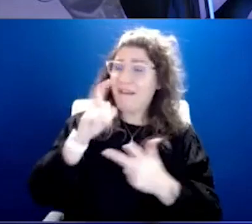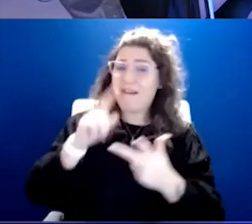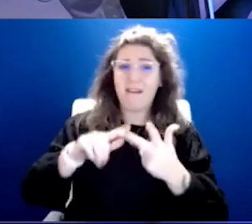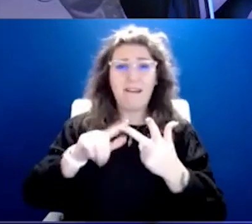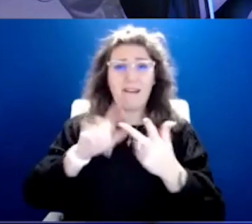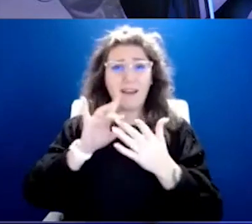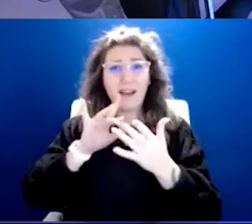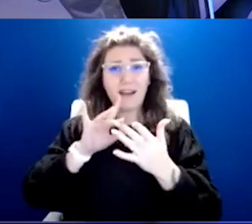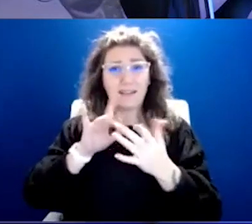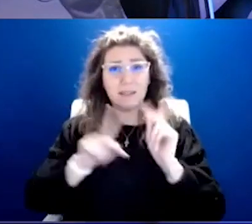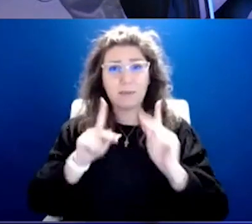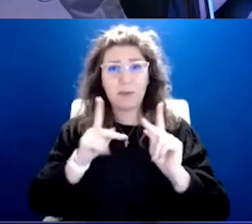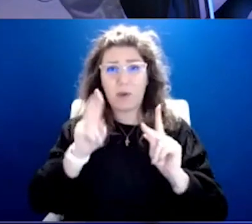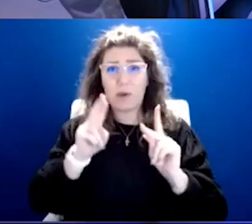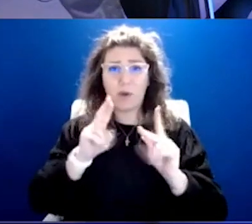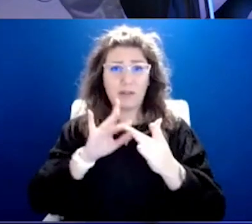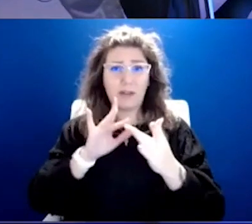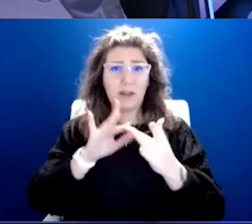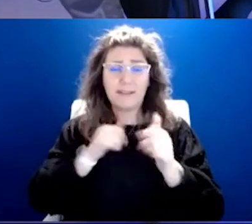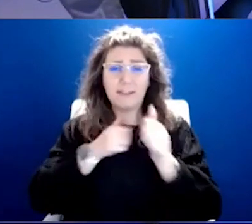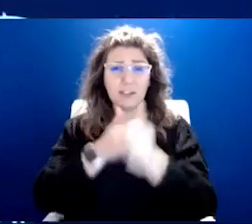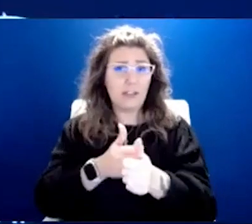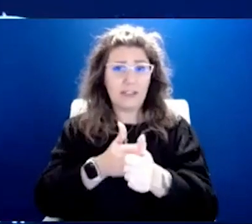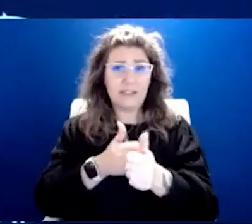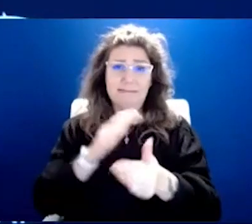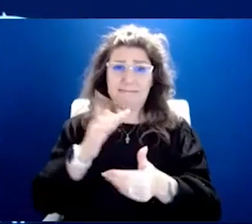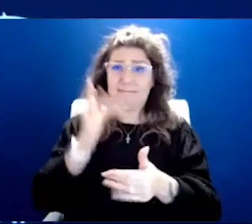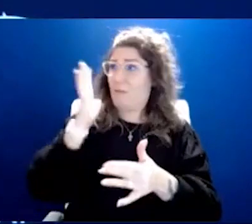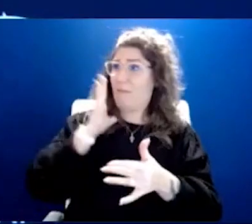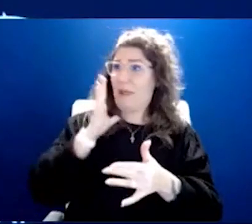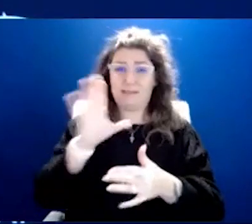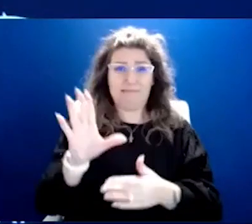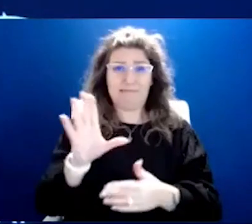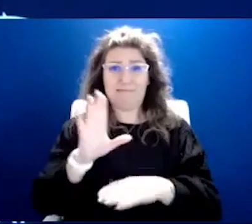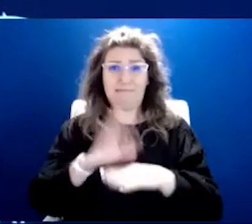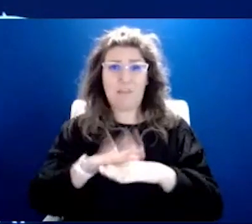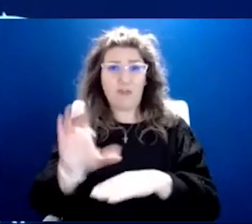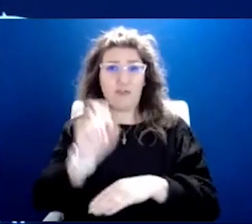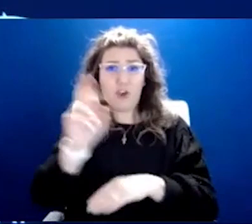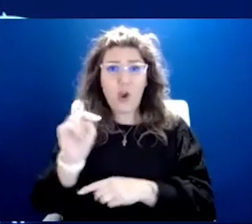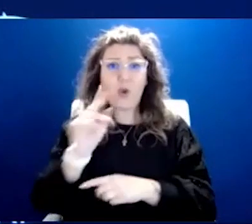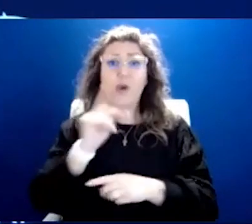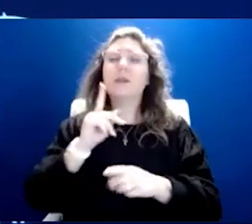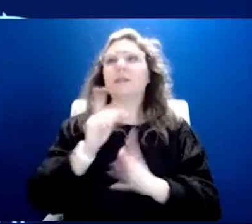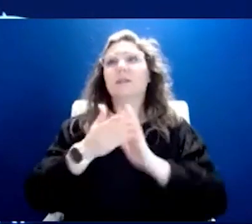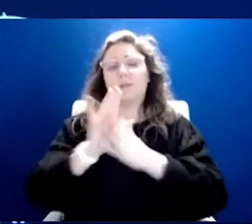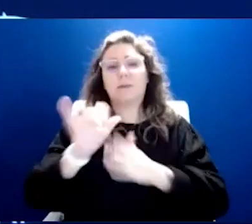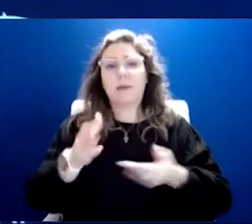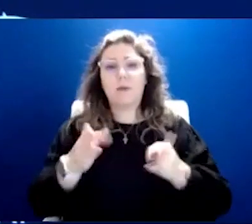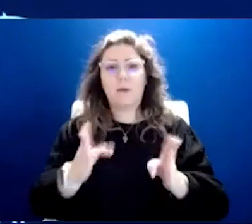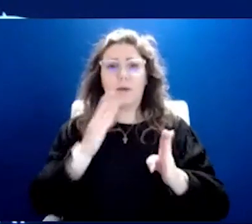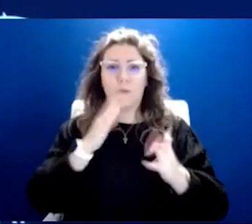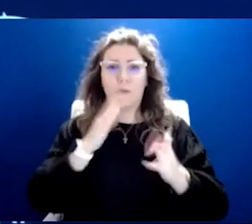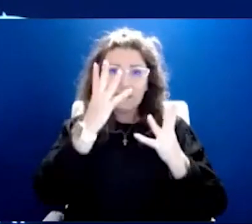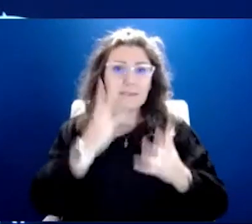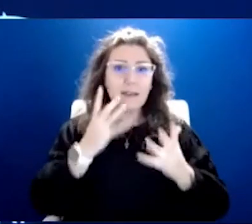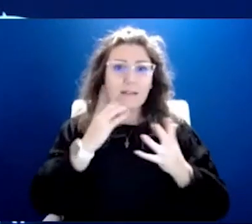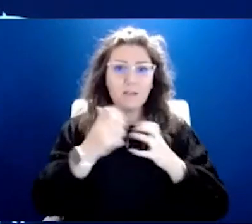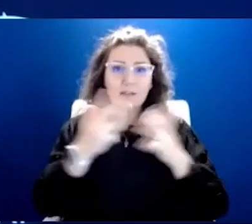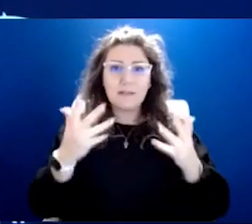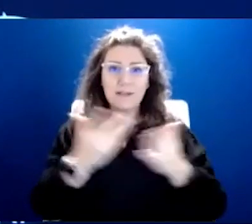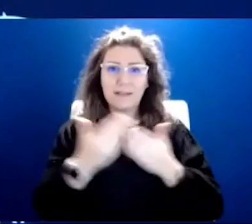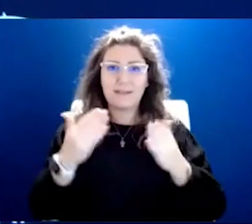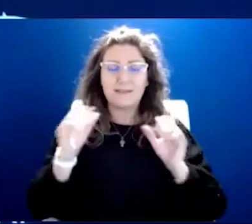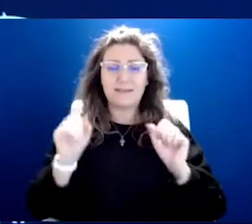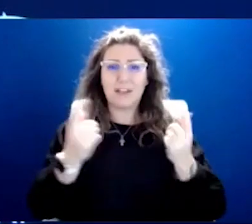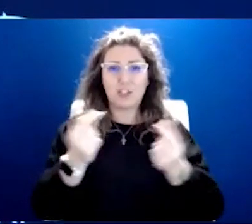tracing just kind of a thing of the past? You're on your own. Well, it's becoming that way. The sad thing is there's so many things we can do, though, when we get a hold of